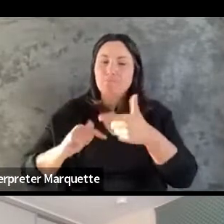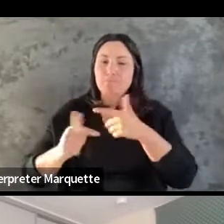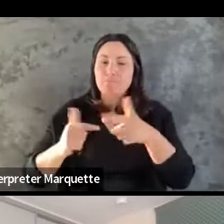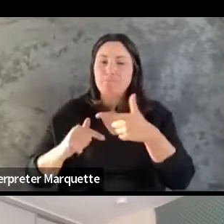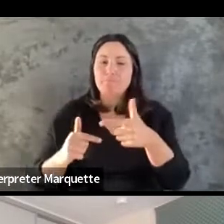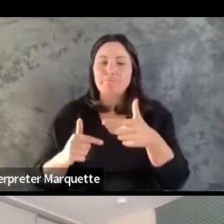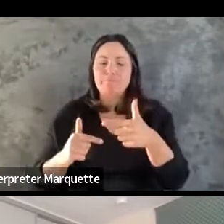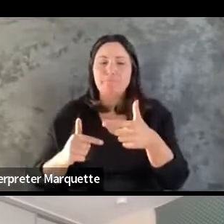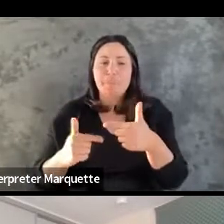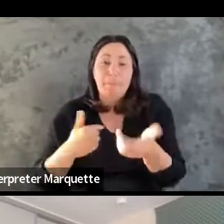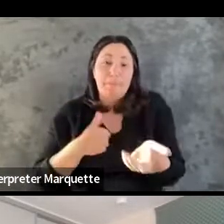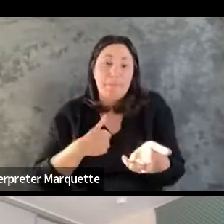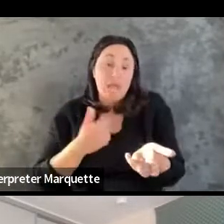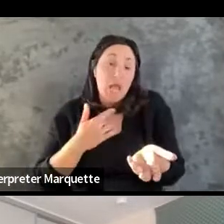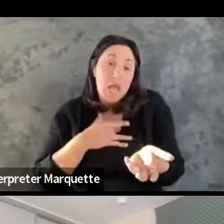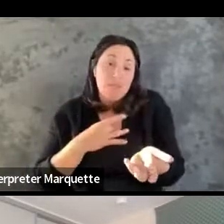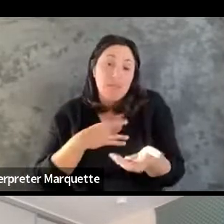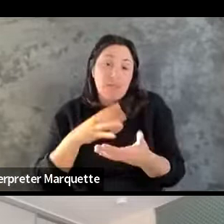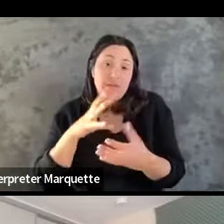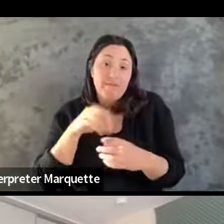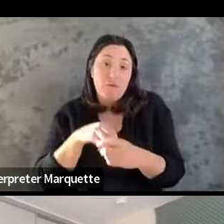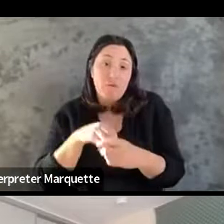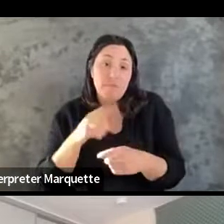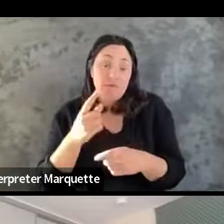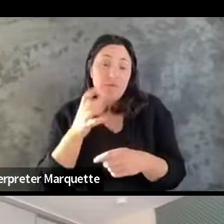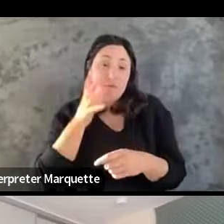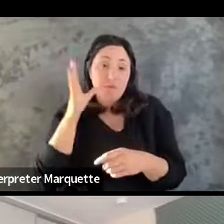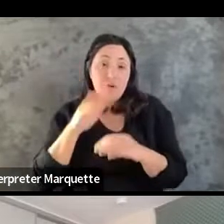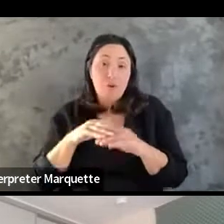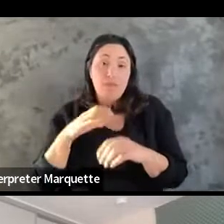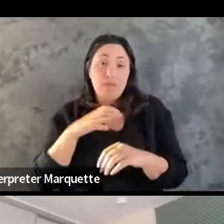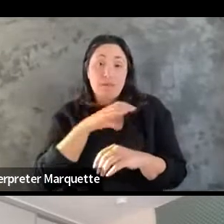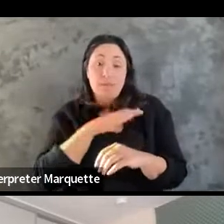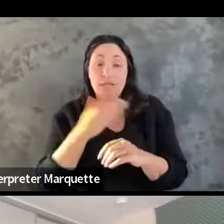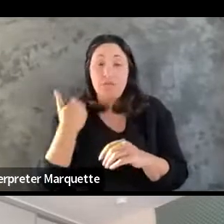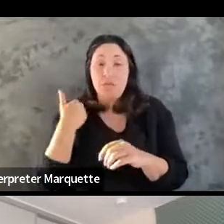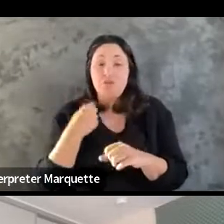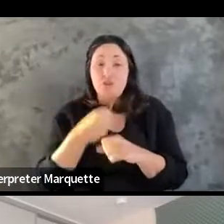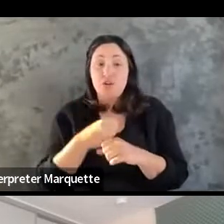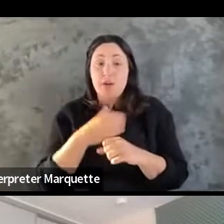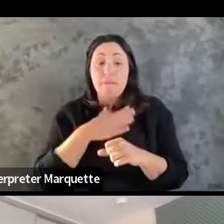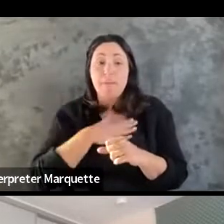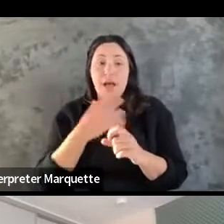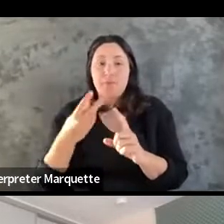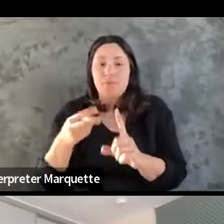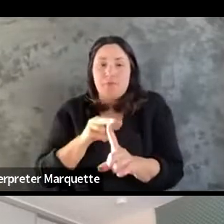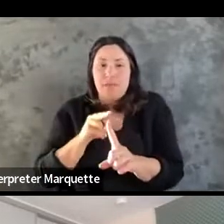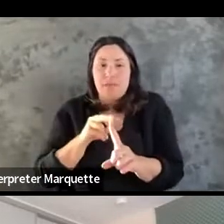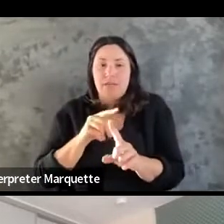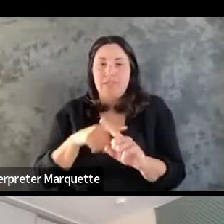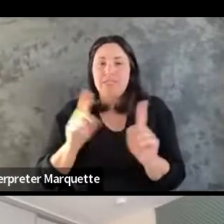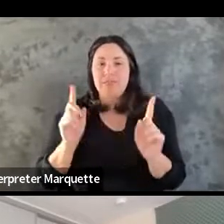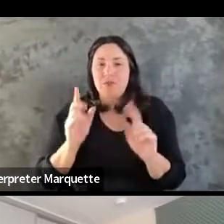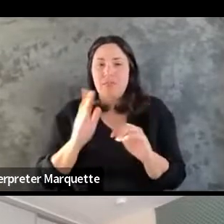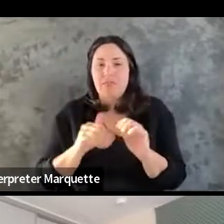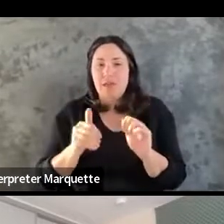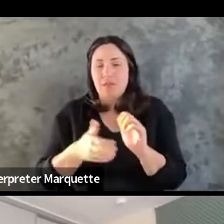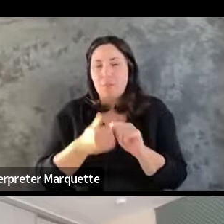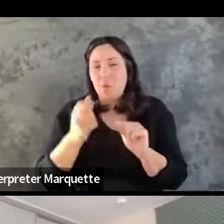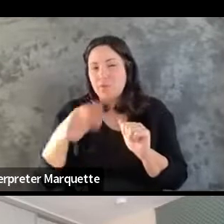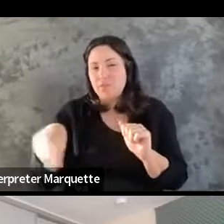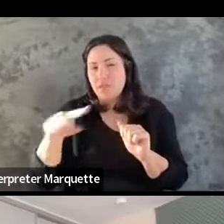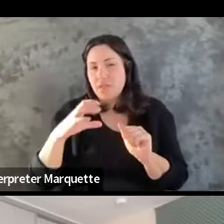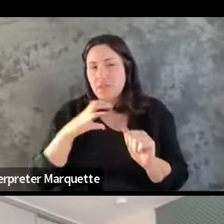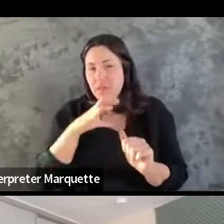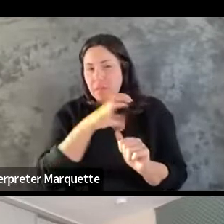me. I would like to be involved because I was the parent on the committee this last year, and my perspective is different than perhaps most of the rest of the committee.